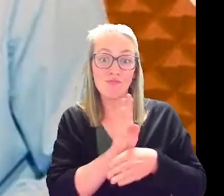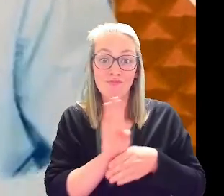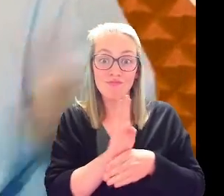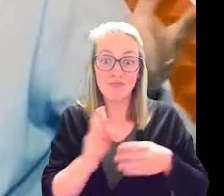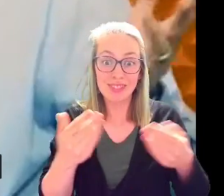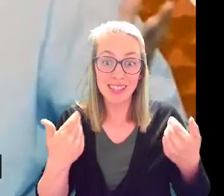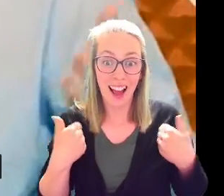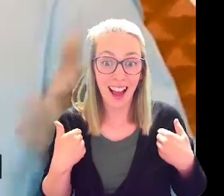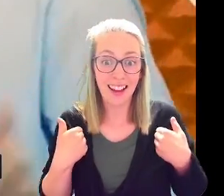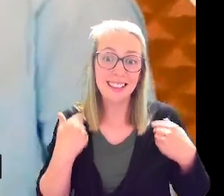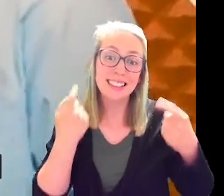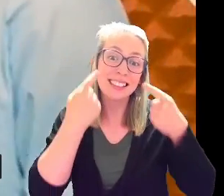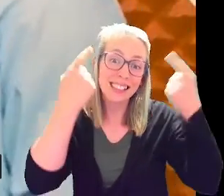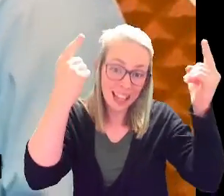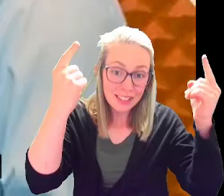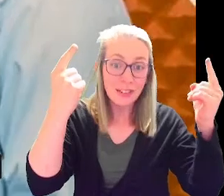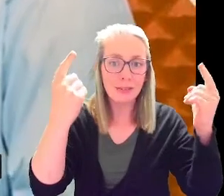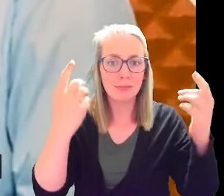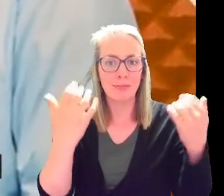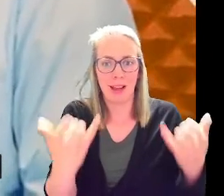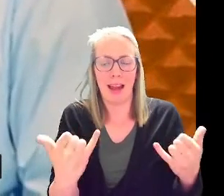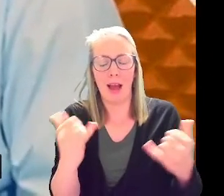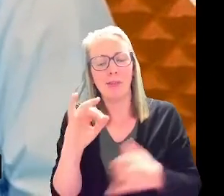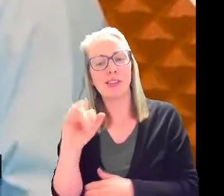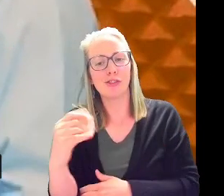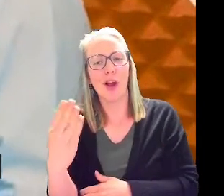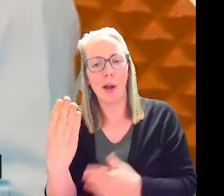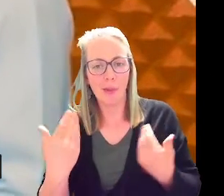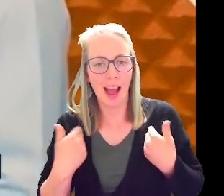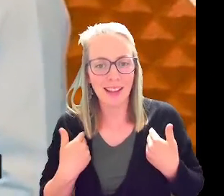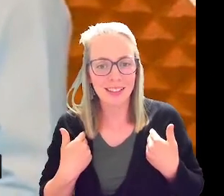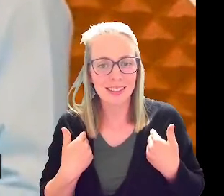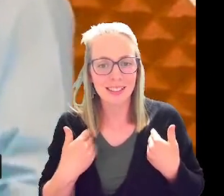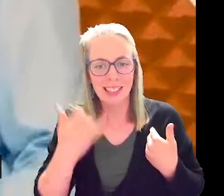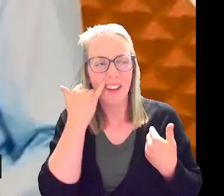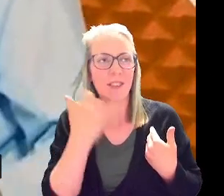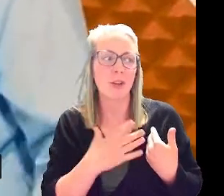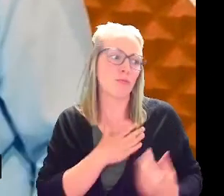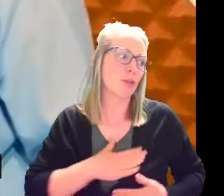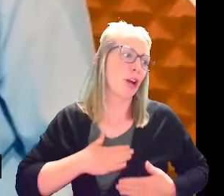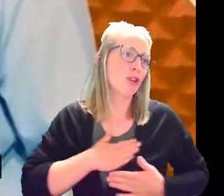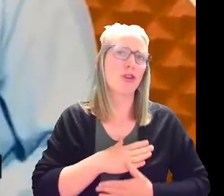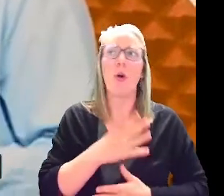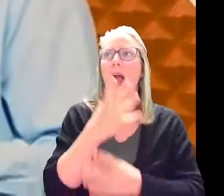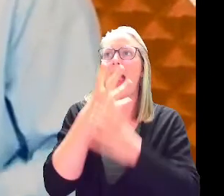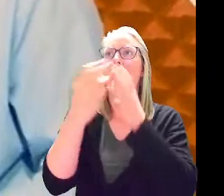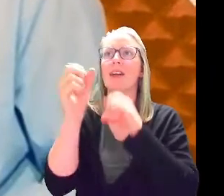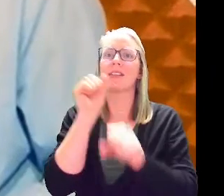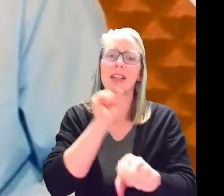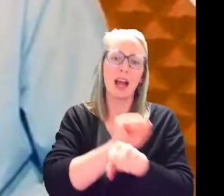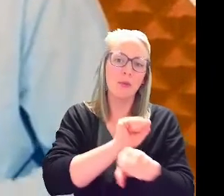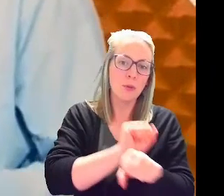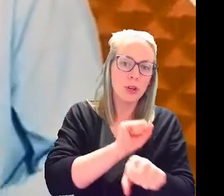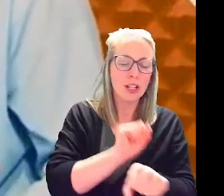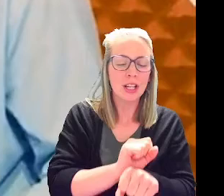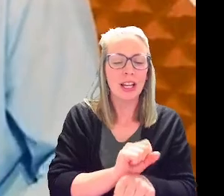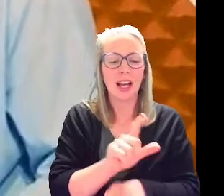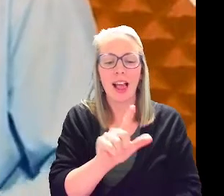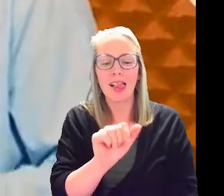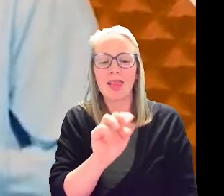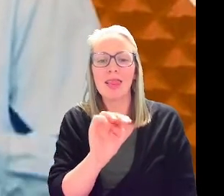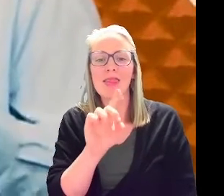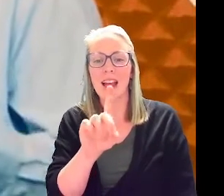pretty successful, and now he does it for a living. So if you're into working outside, landscaping, making things look nice and